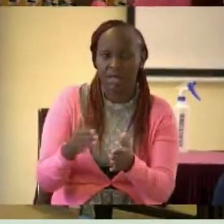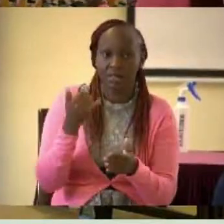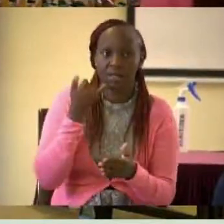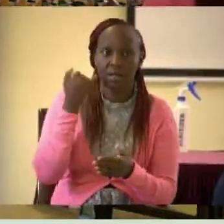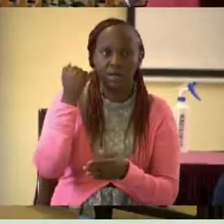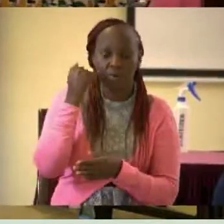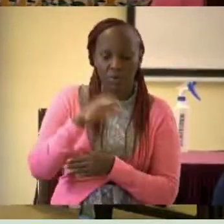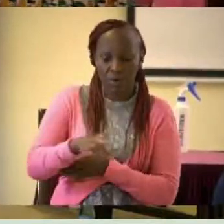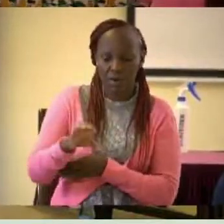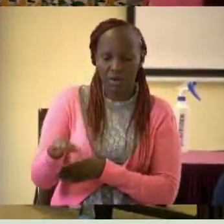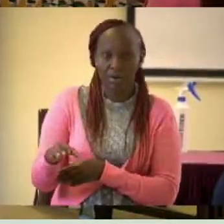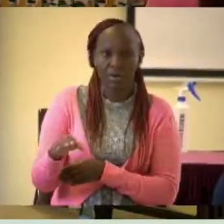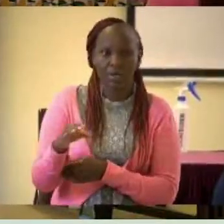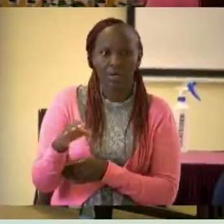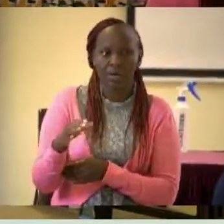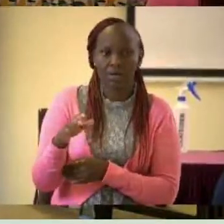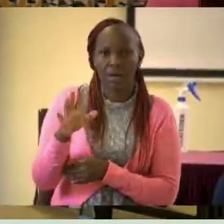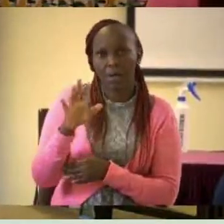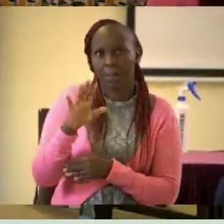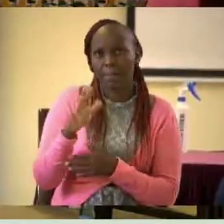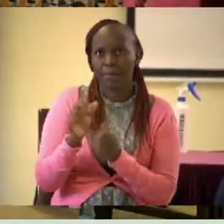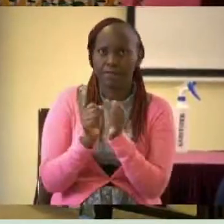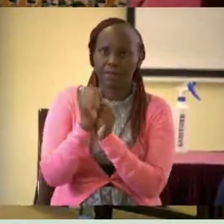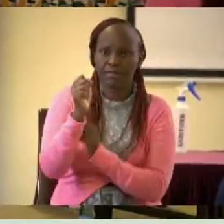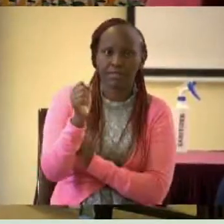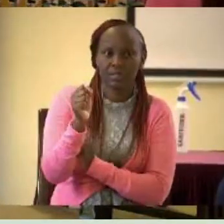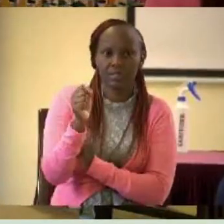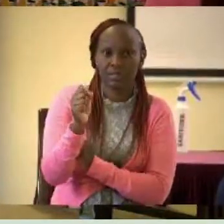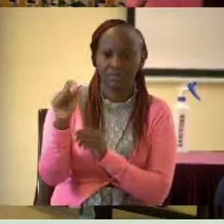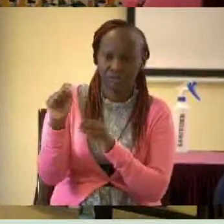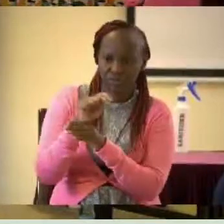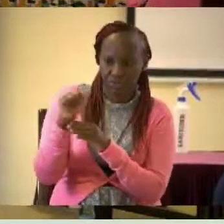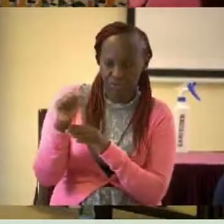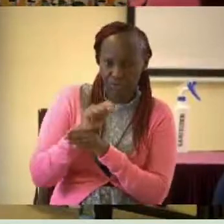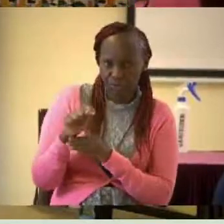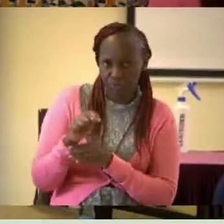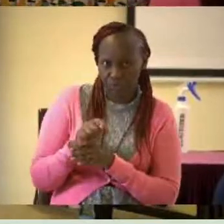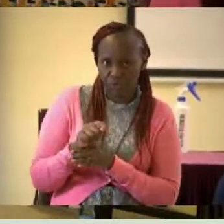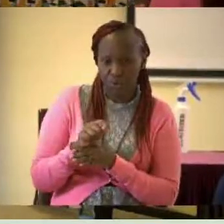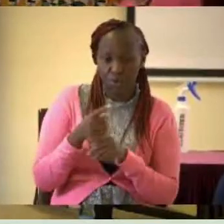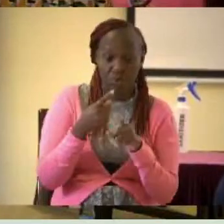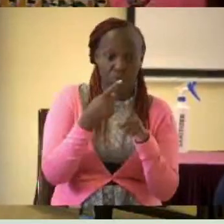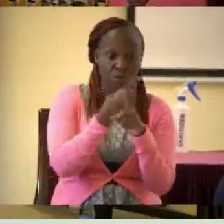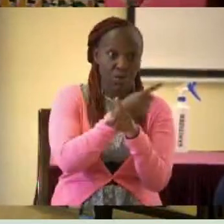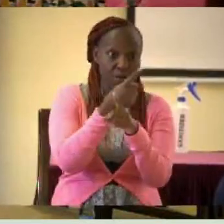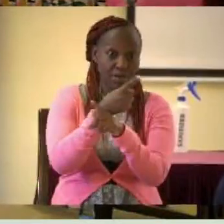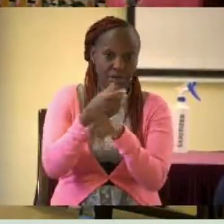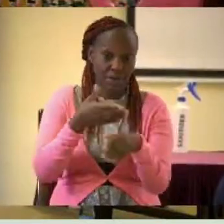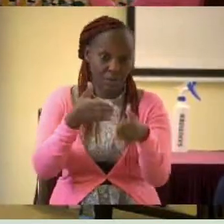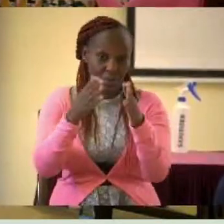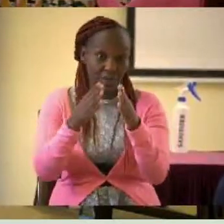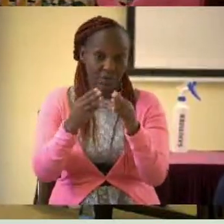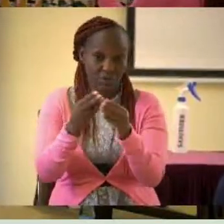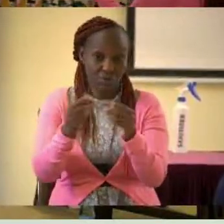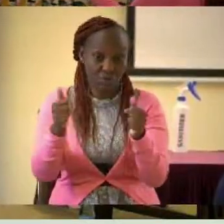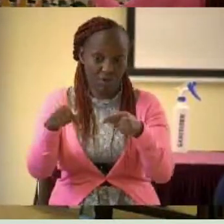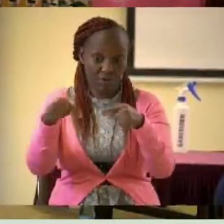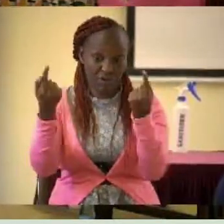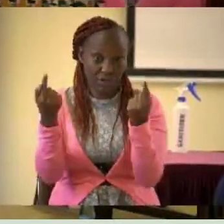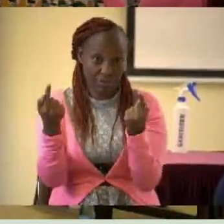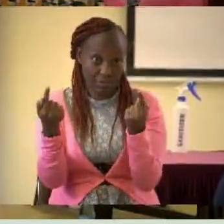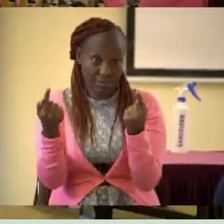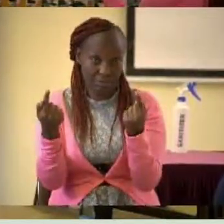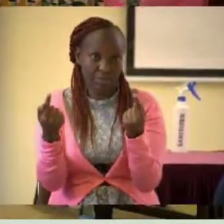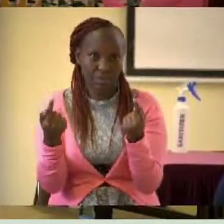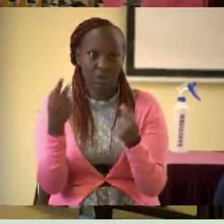County, about 15 of them, on alternative dispute resolution. And because we